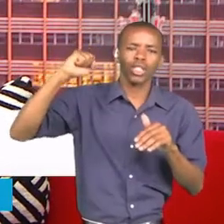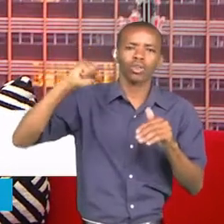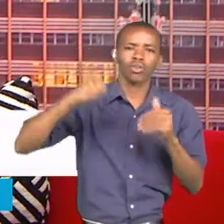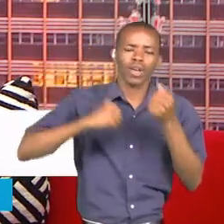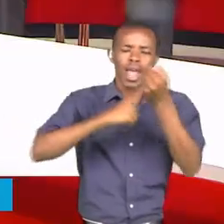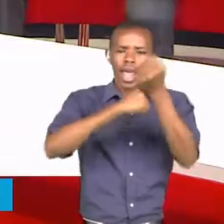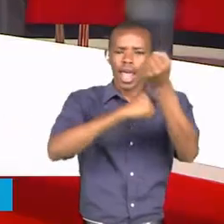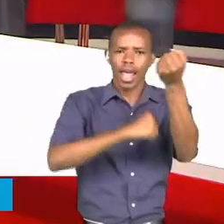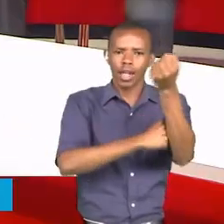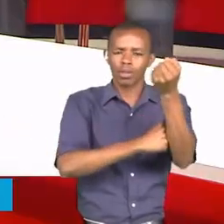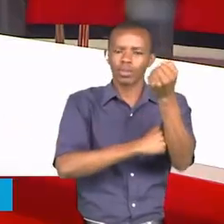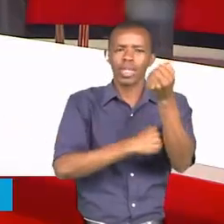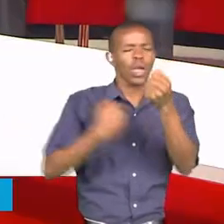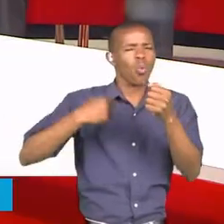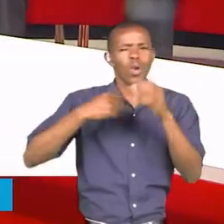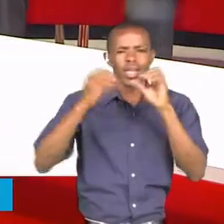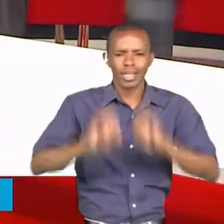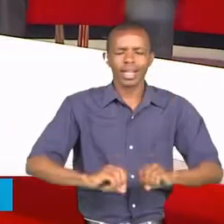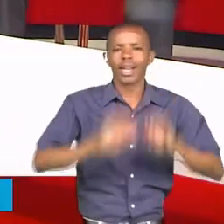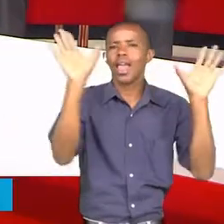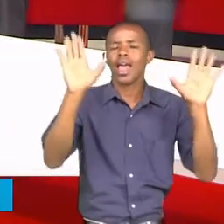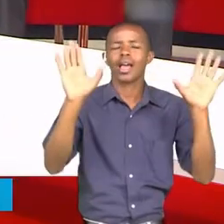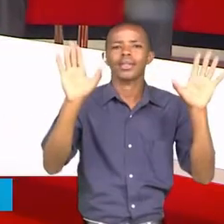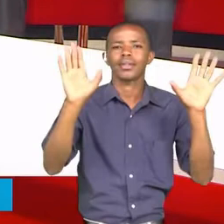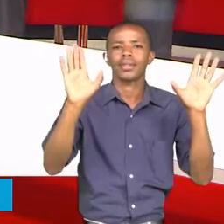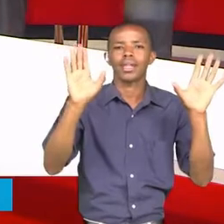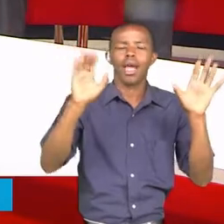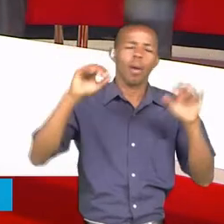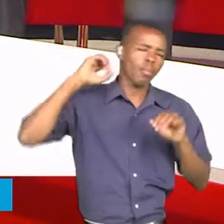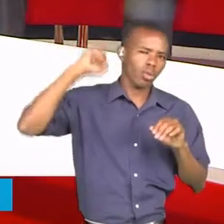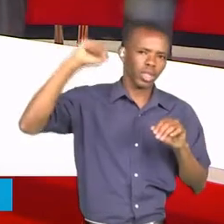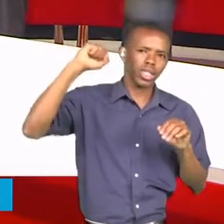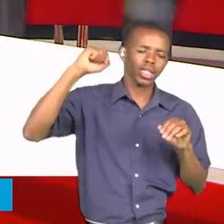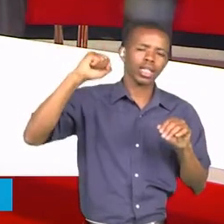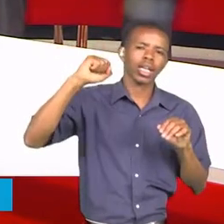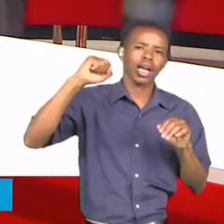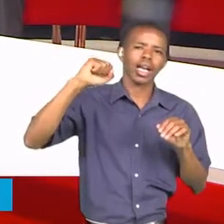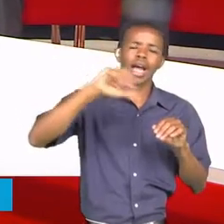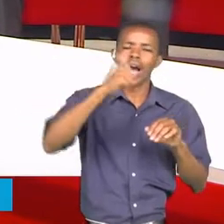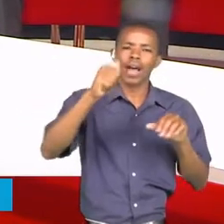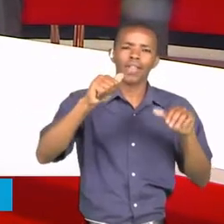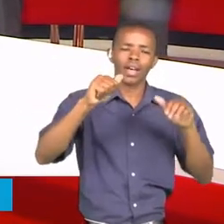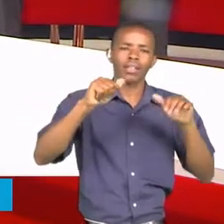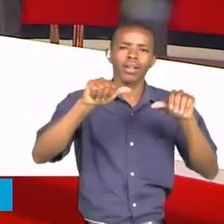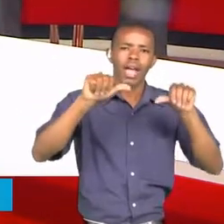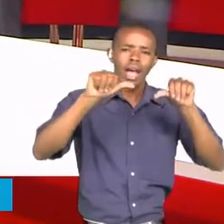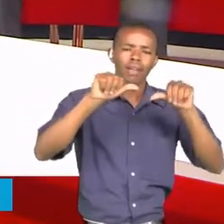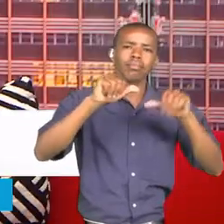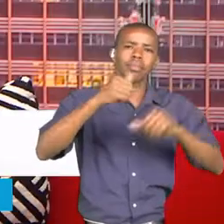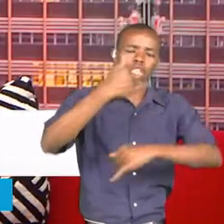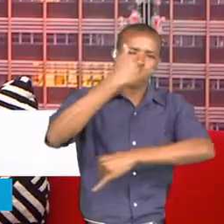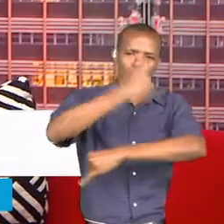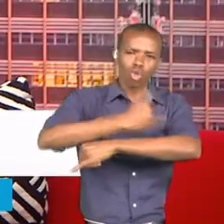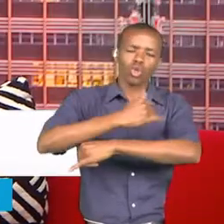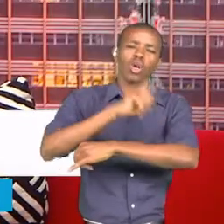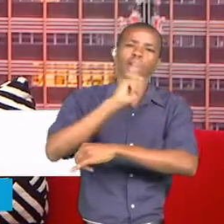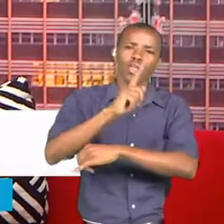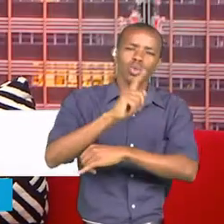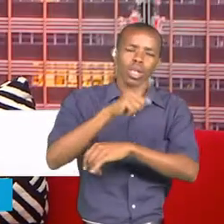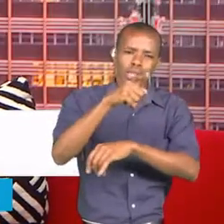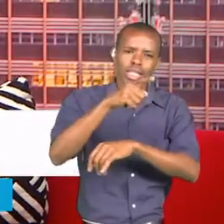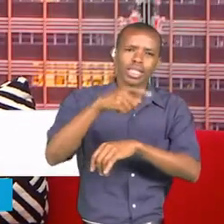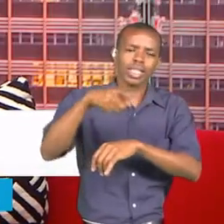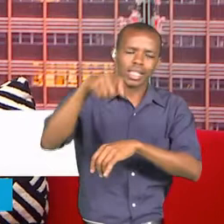aid. Let's be very clear that the politicians and certain entities who profit from making sure that these